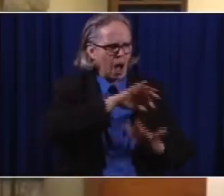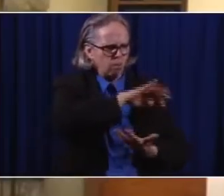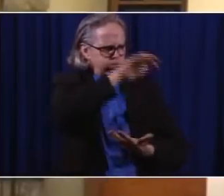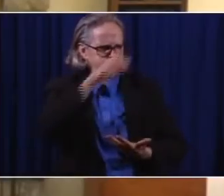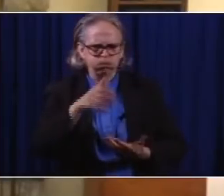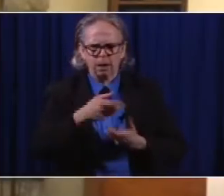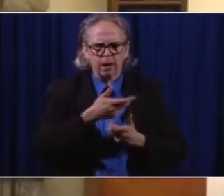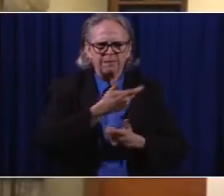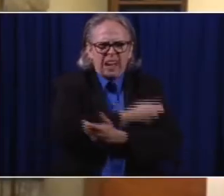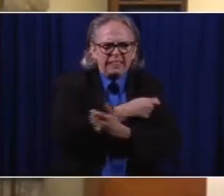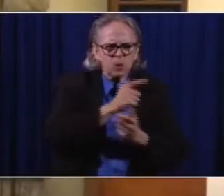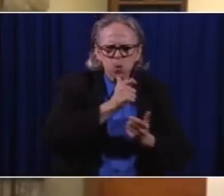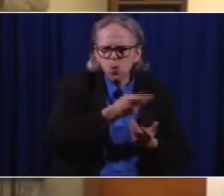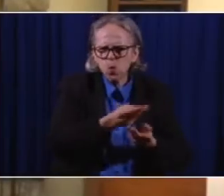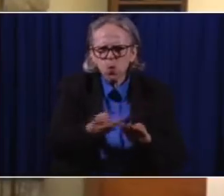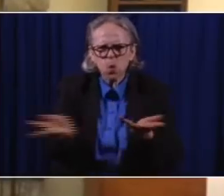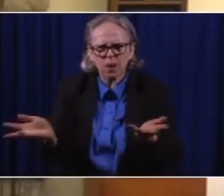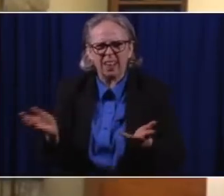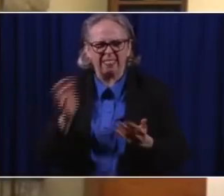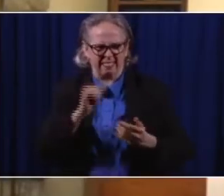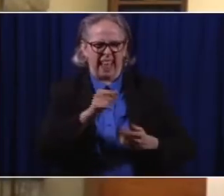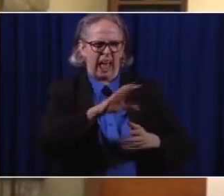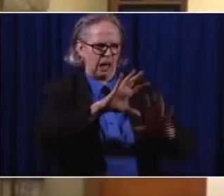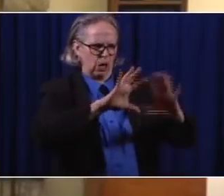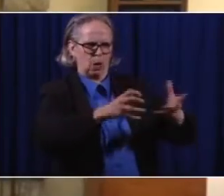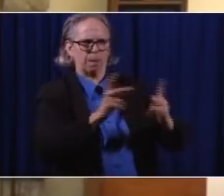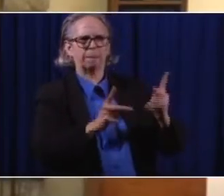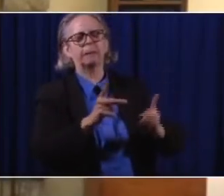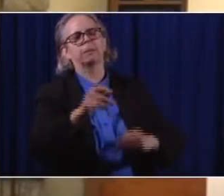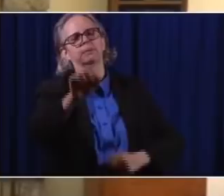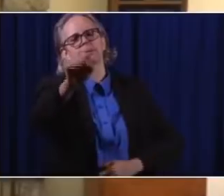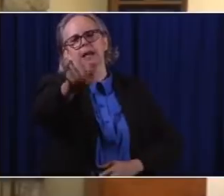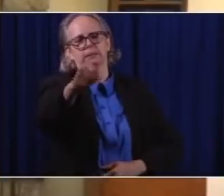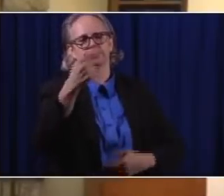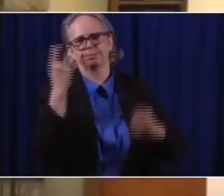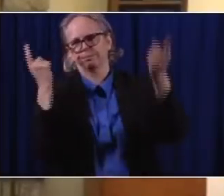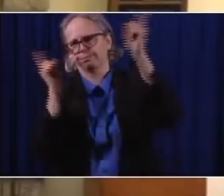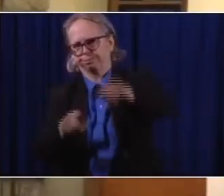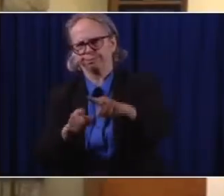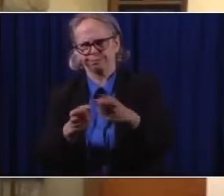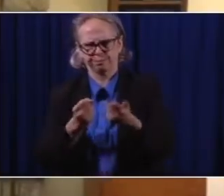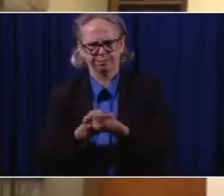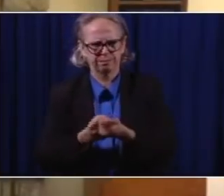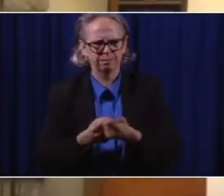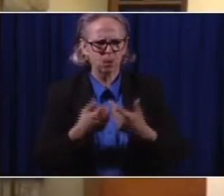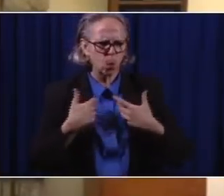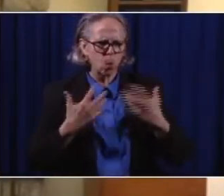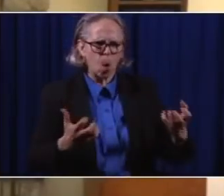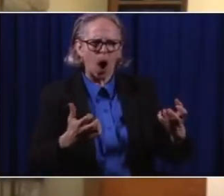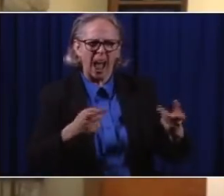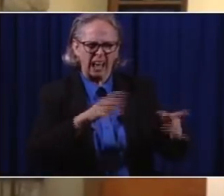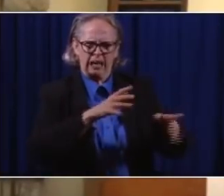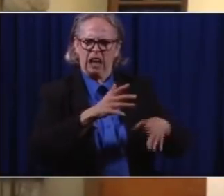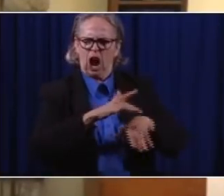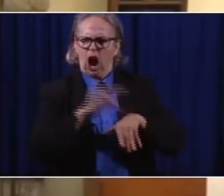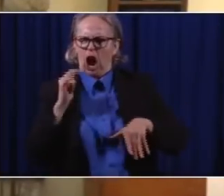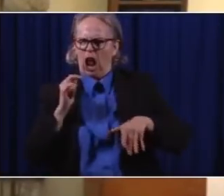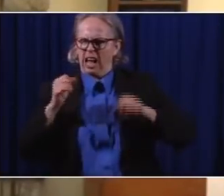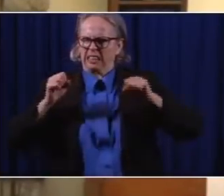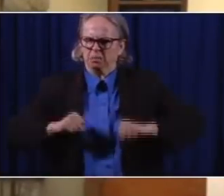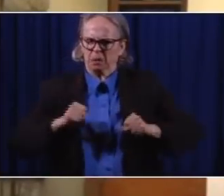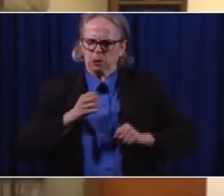people, that we would like to be able to get help through the